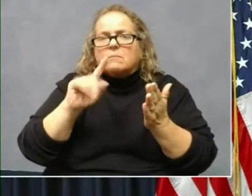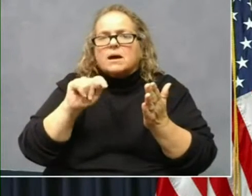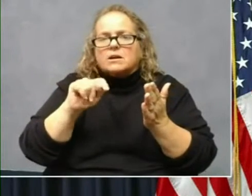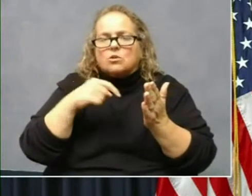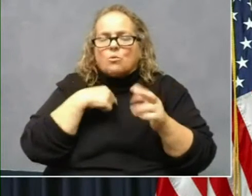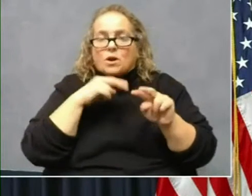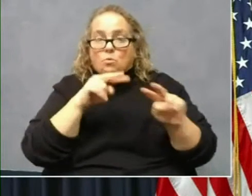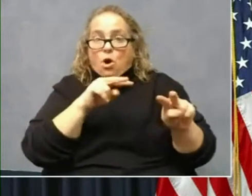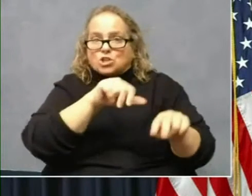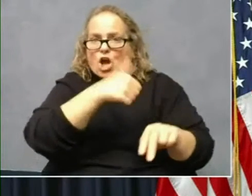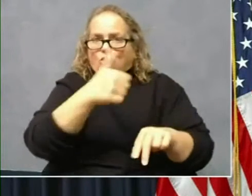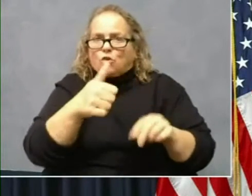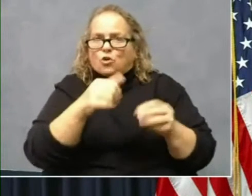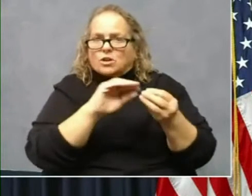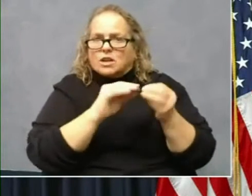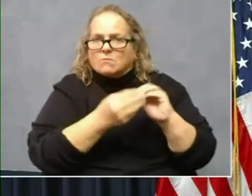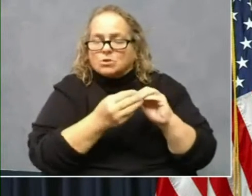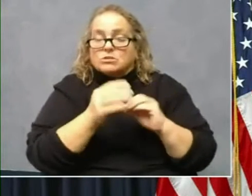we see